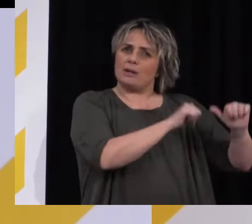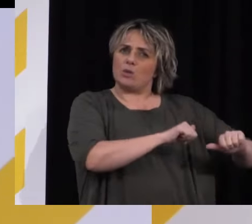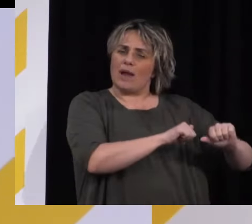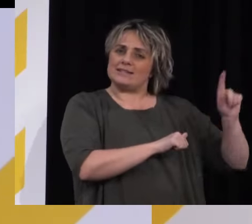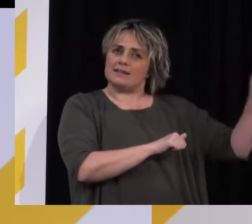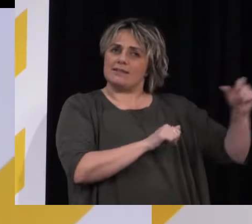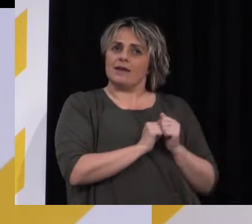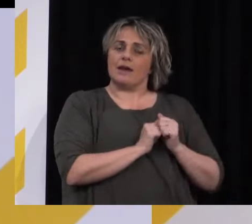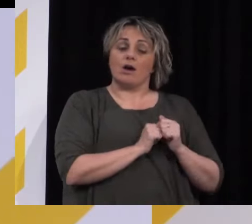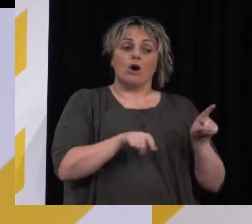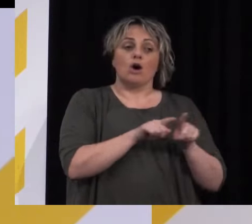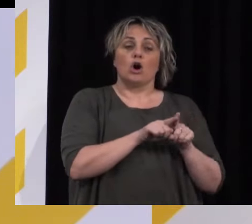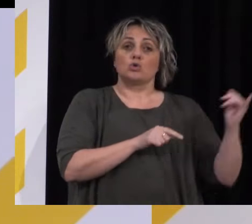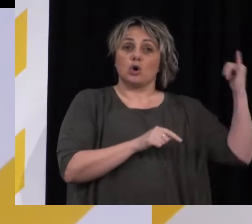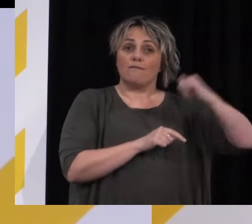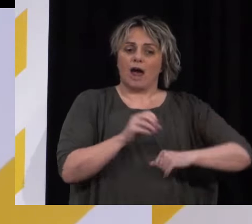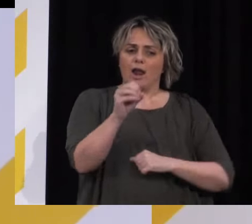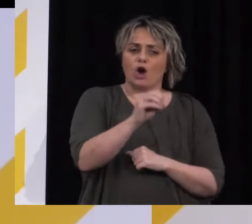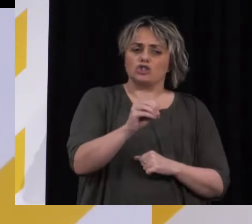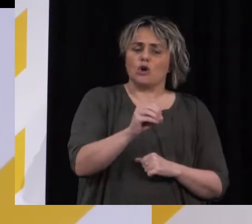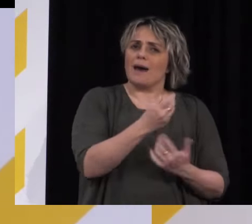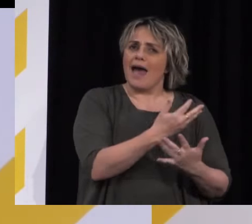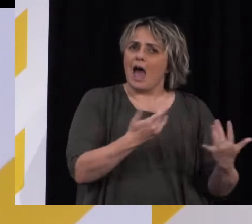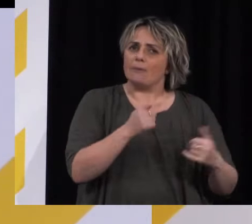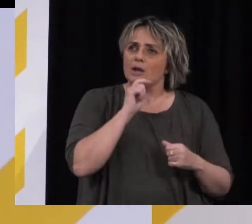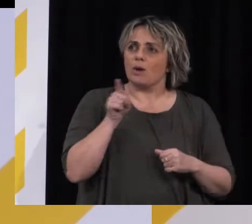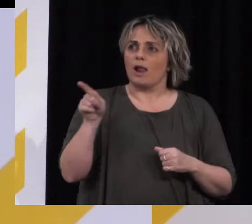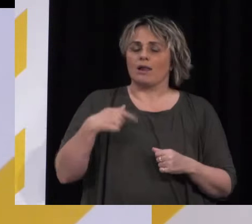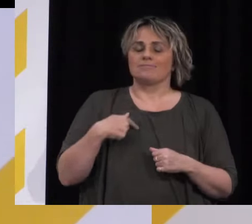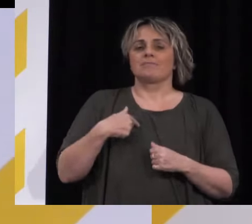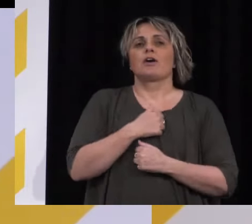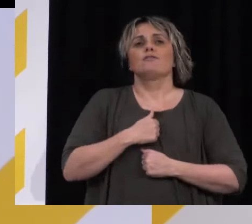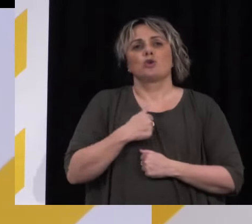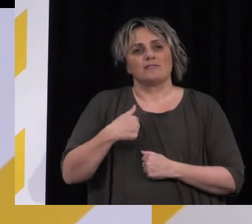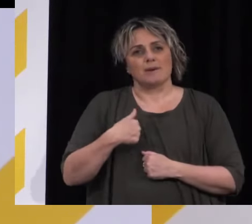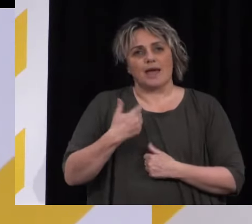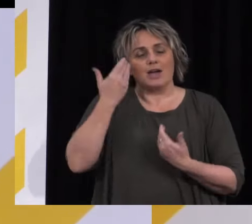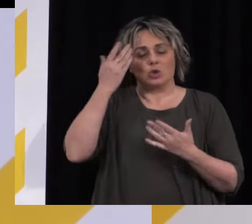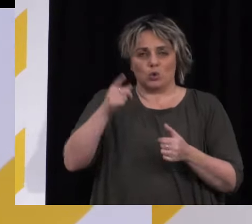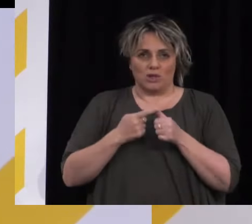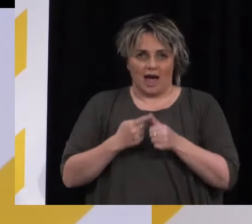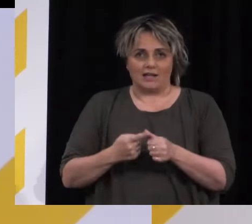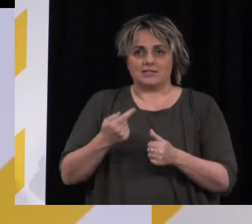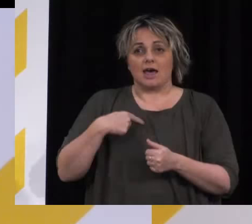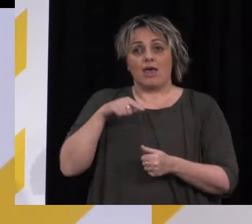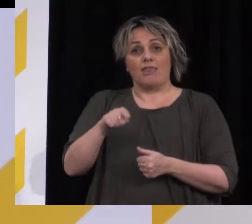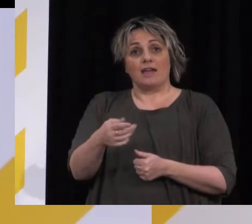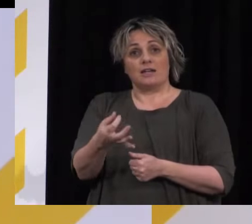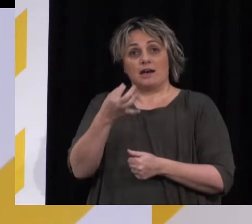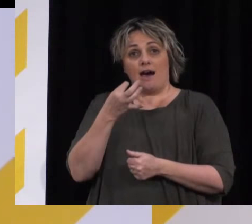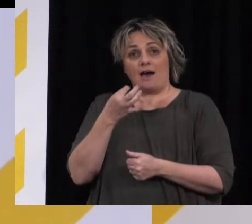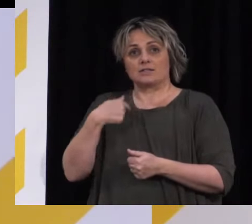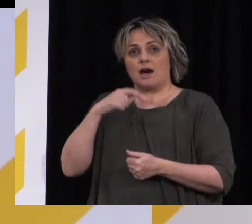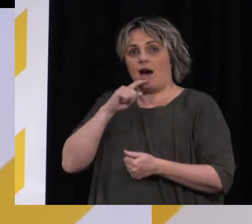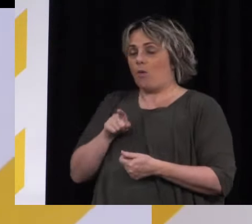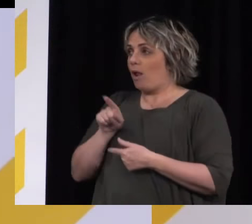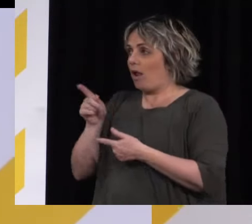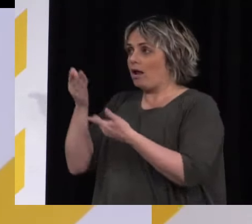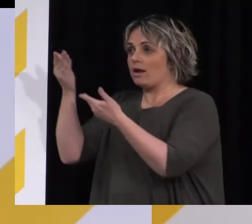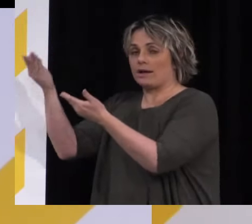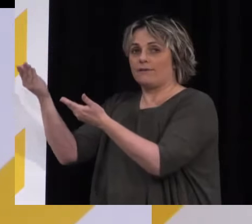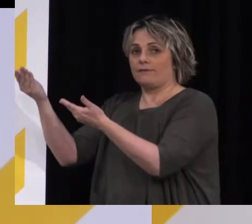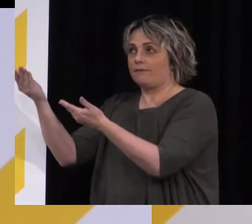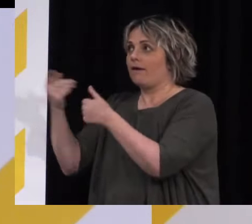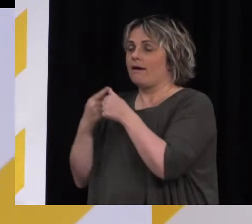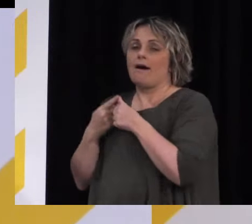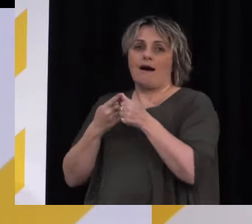in October? Forgive me, I don't. But if I can take that question away, that's usually information that the MB team can get to us quite quickly. So